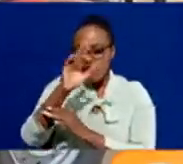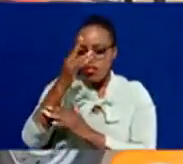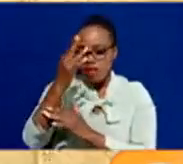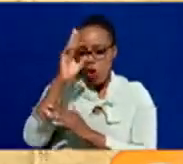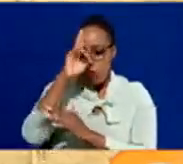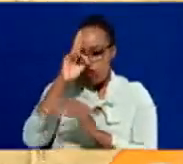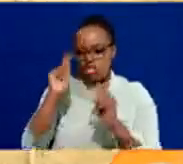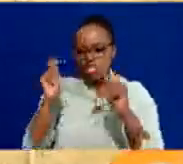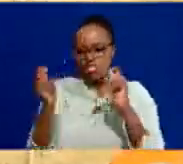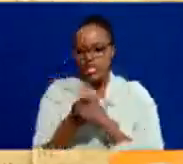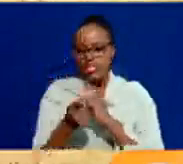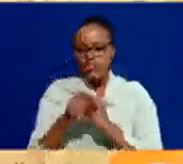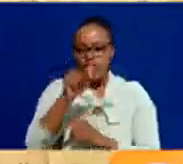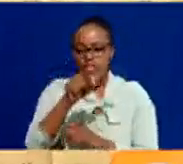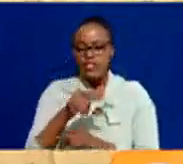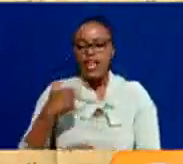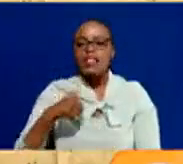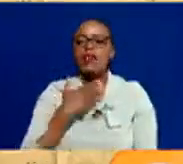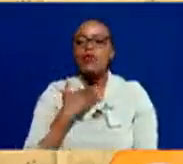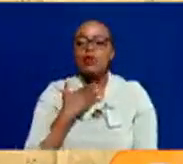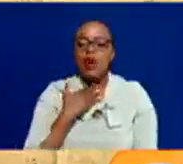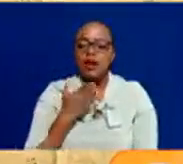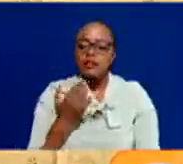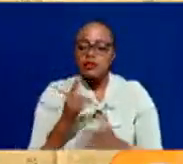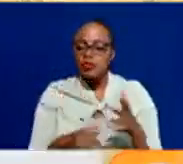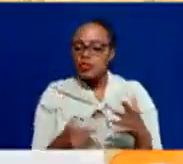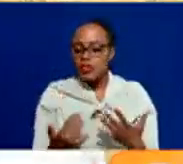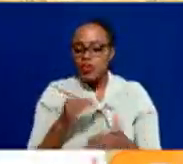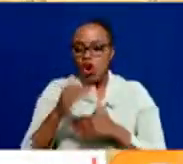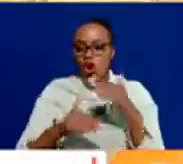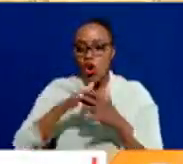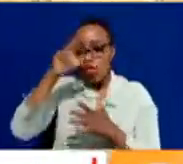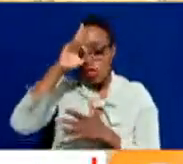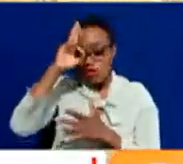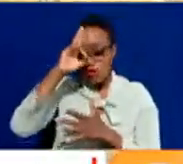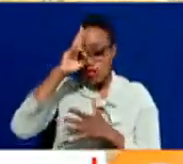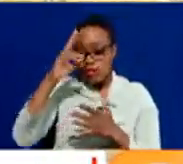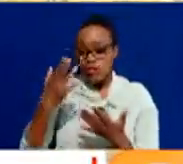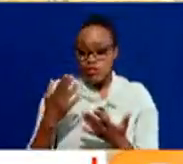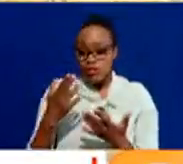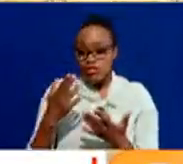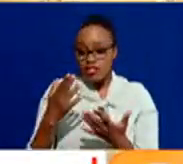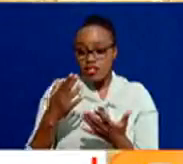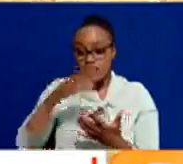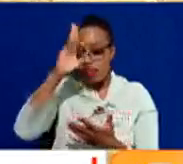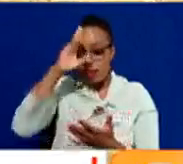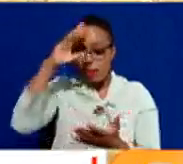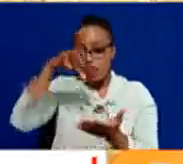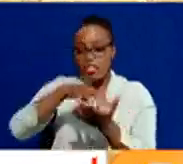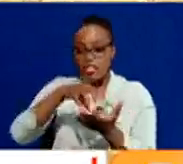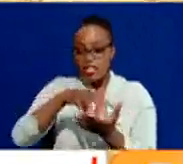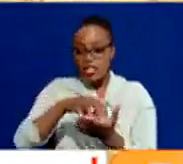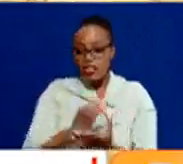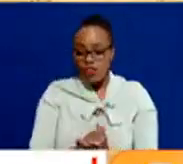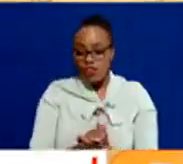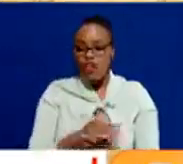the area. First thing we want to happen is all the officers at the polling at the police station,